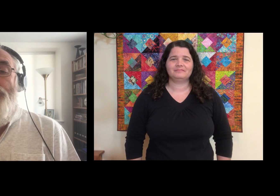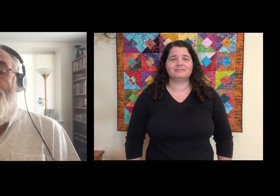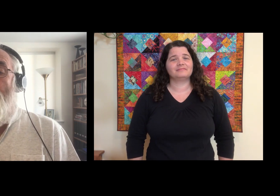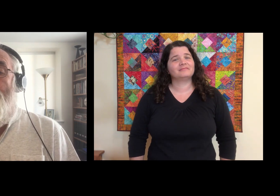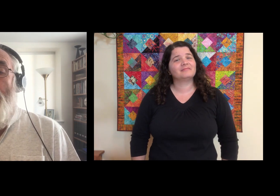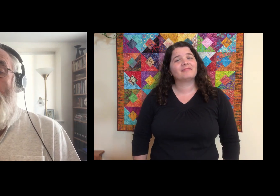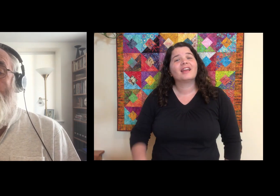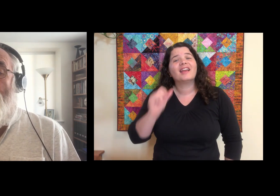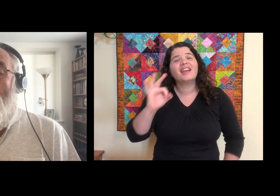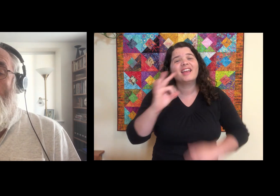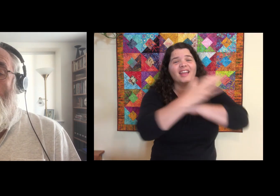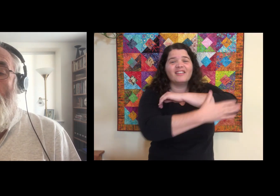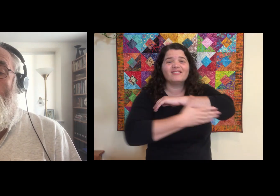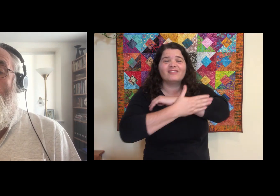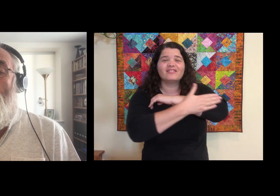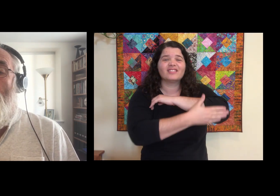Hungry is the